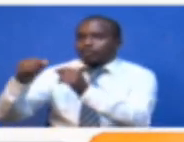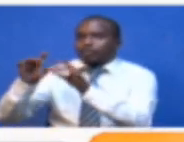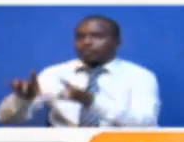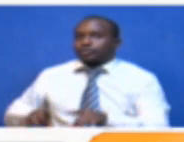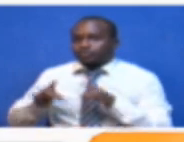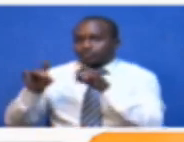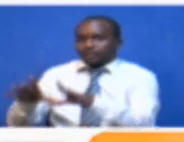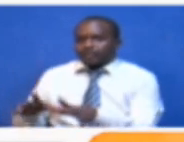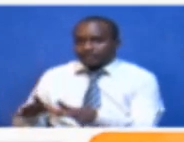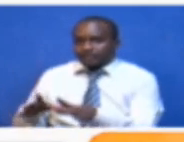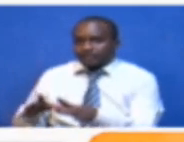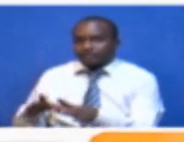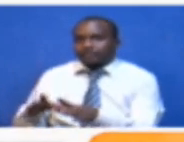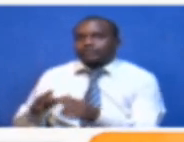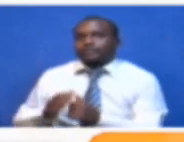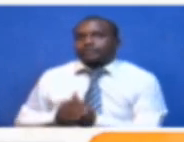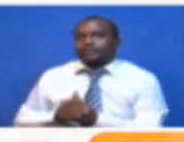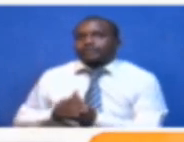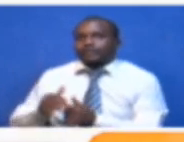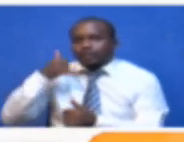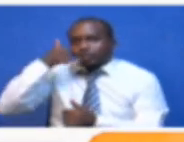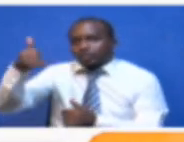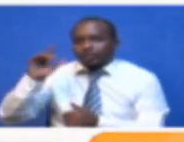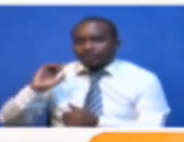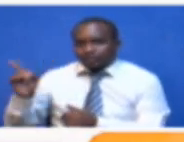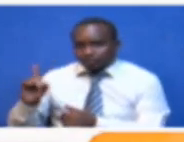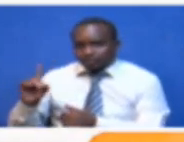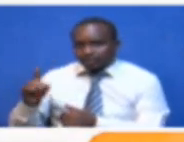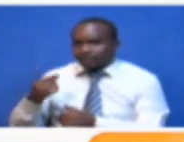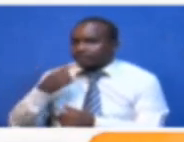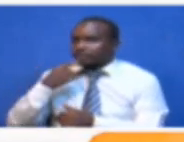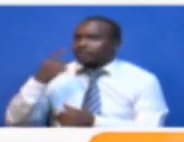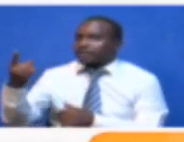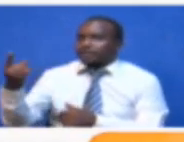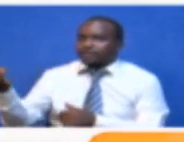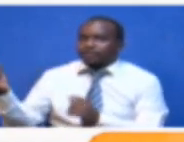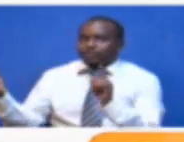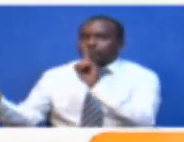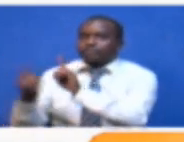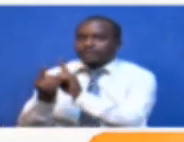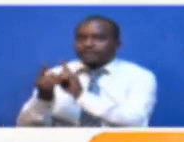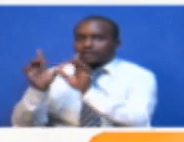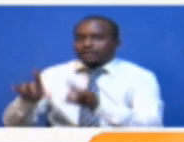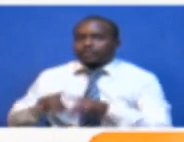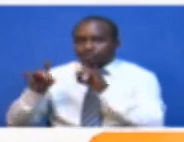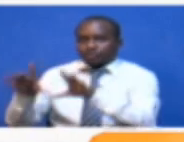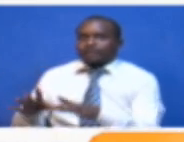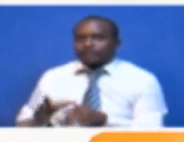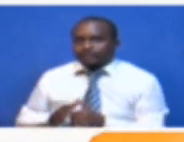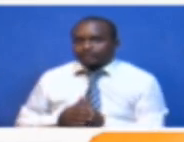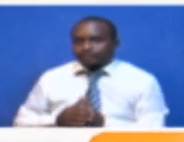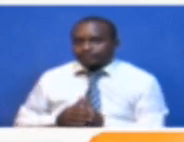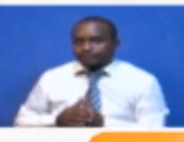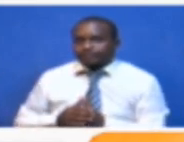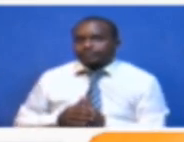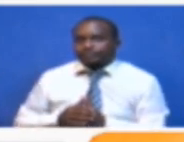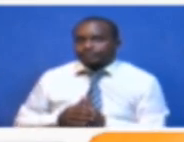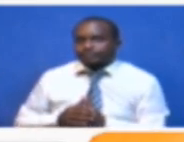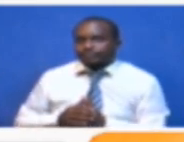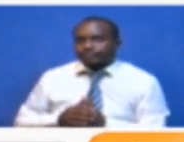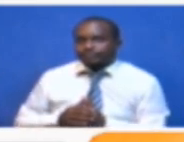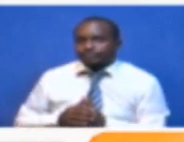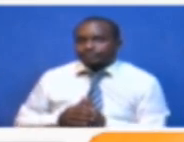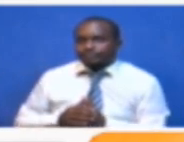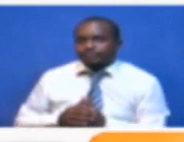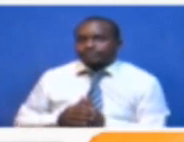transiting in Honolulu, Hawaii. Yes. You call Nairobi, you yes. tell Rotich, yes. meet us in Australia. Yeah, Sydney in Australia. Sydney. Yeah.